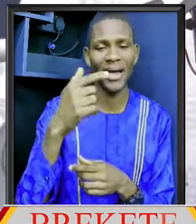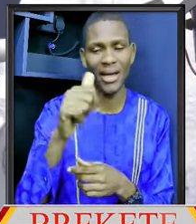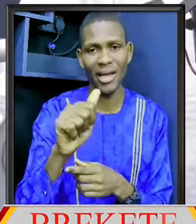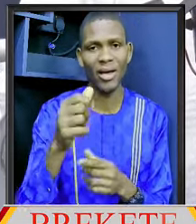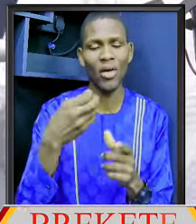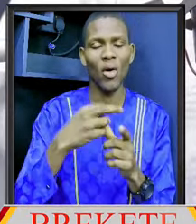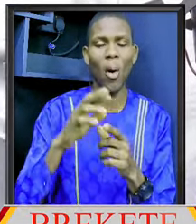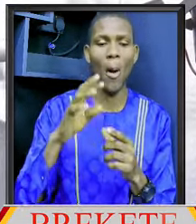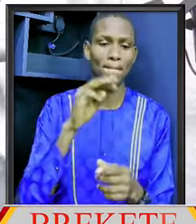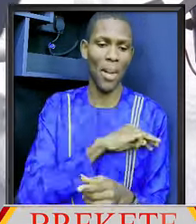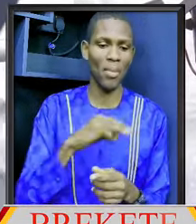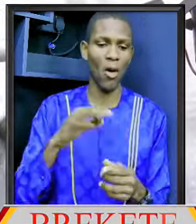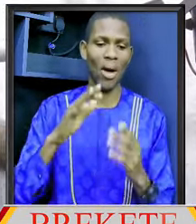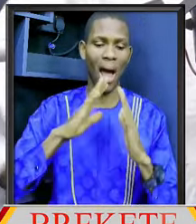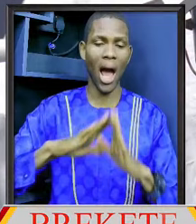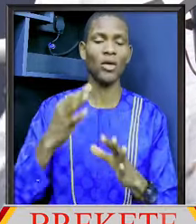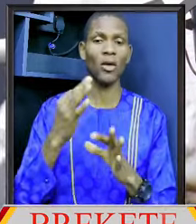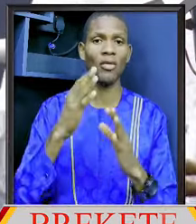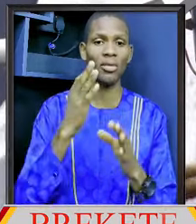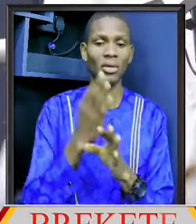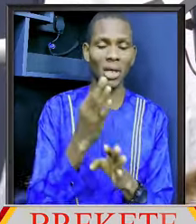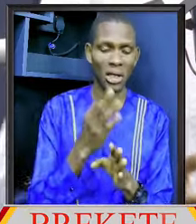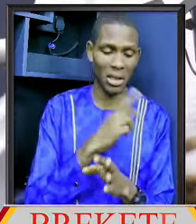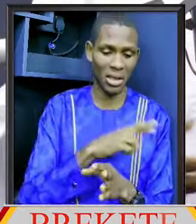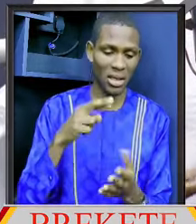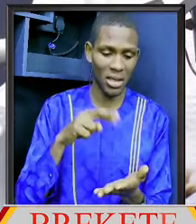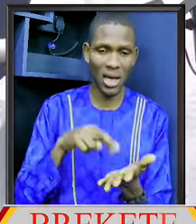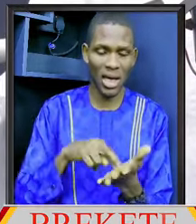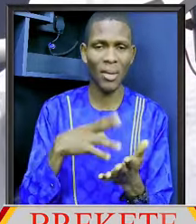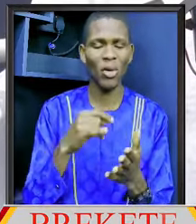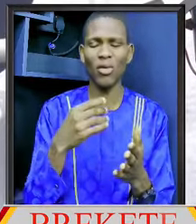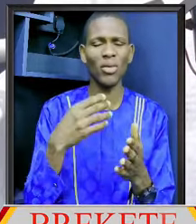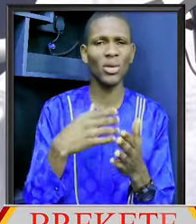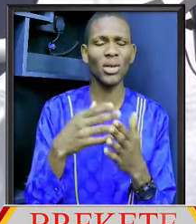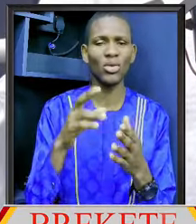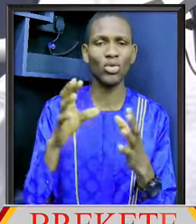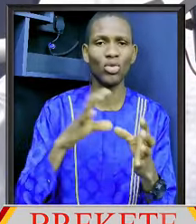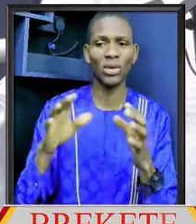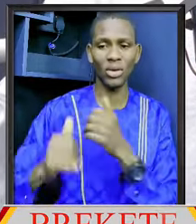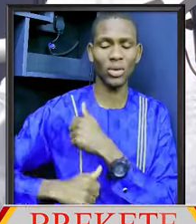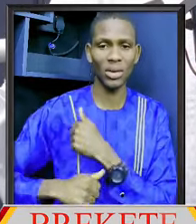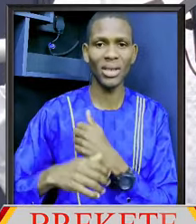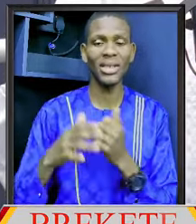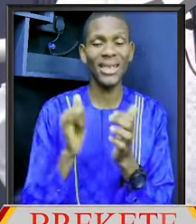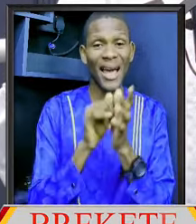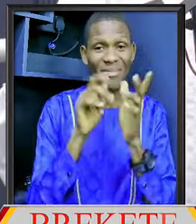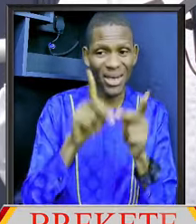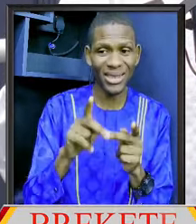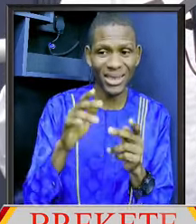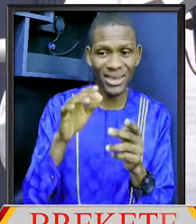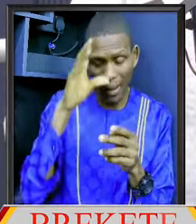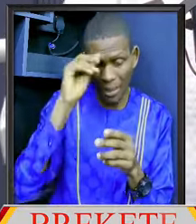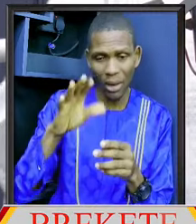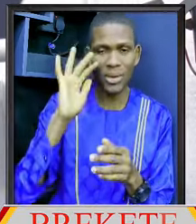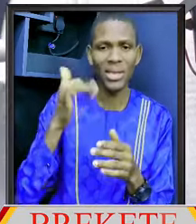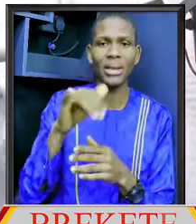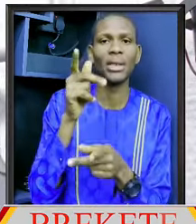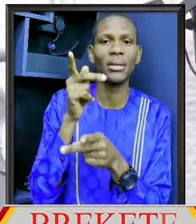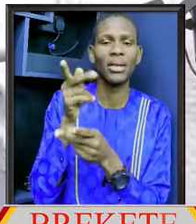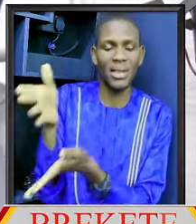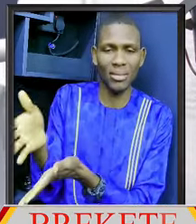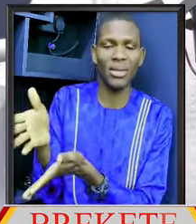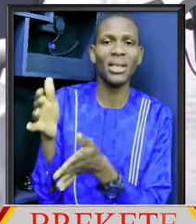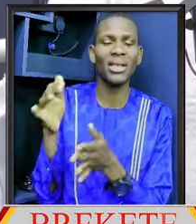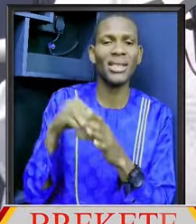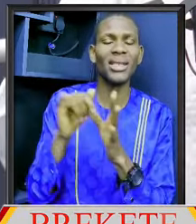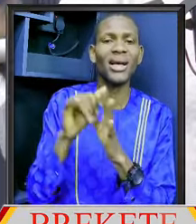member house of reps, we don't do house committee on security and whatever. You go see, say that one still remain for work. And